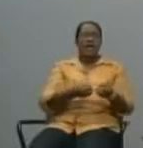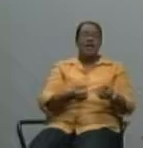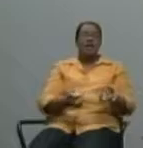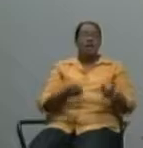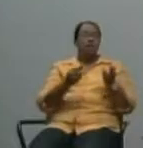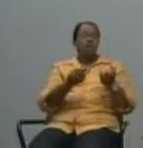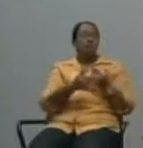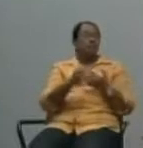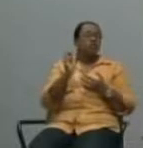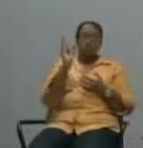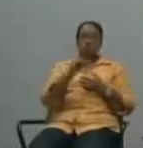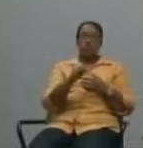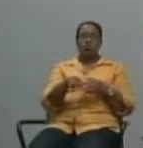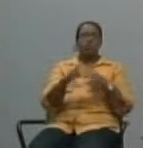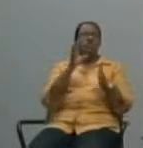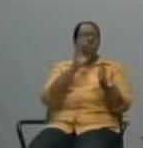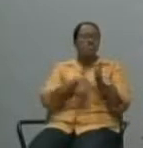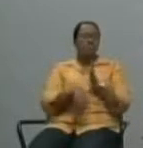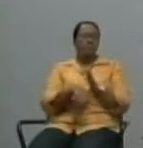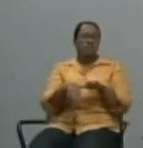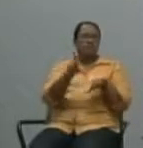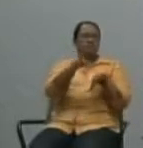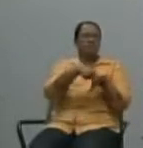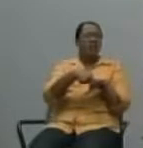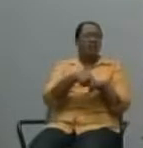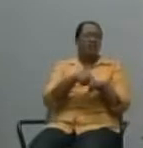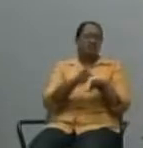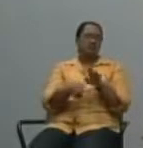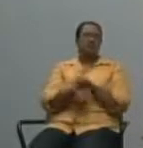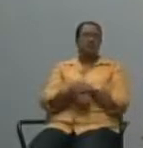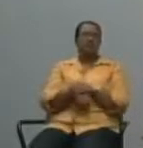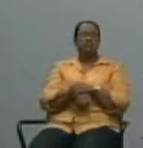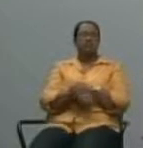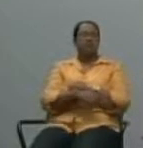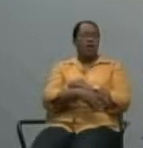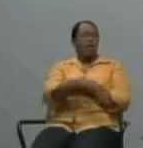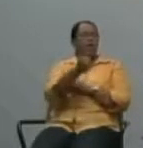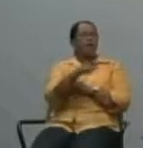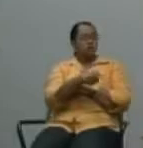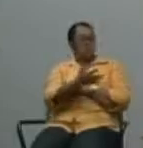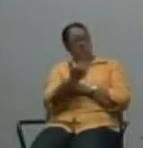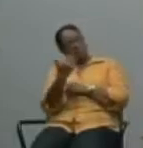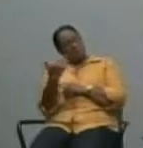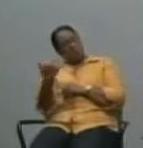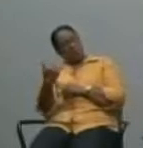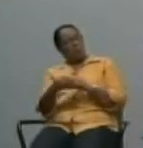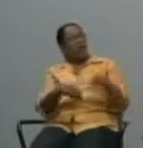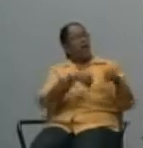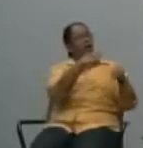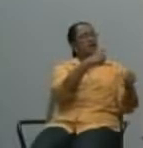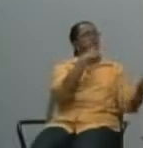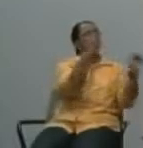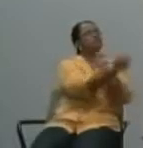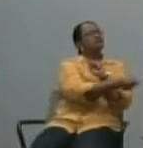the pride of Jacob, surely I will never forget any of their